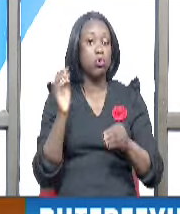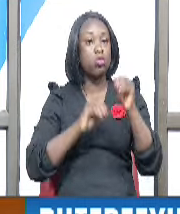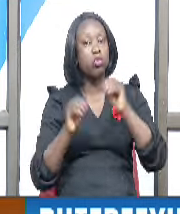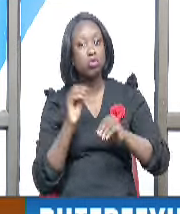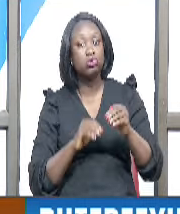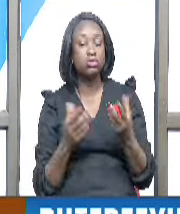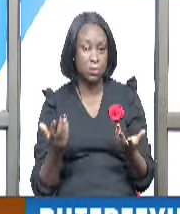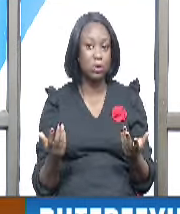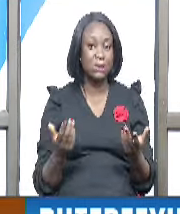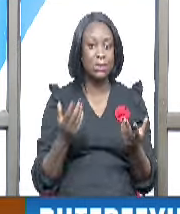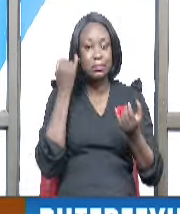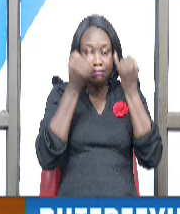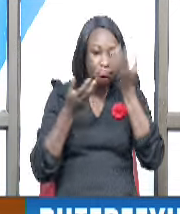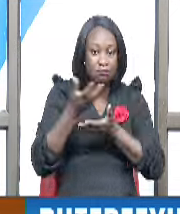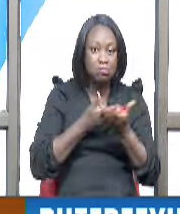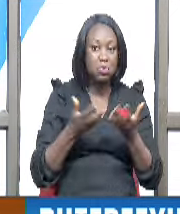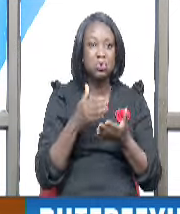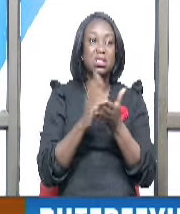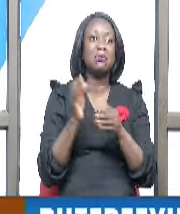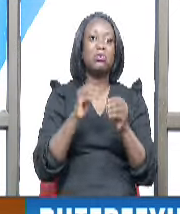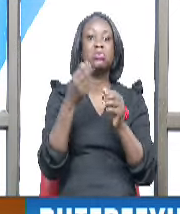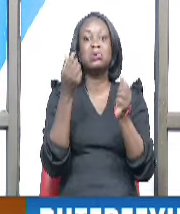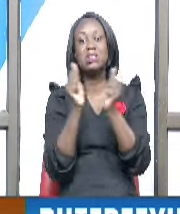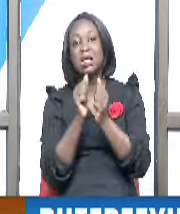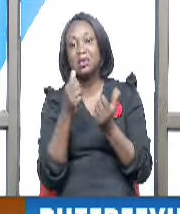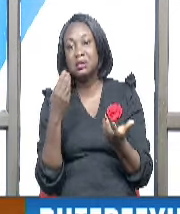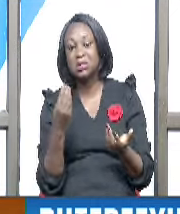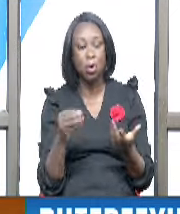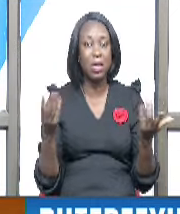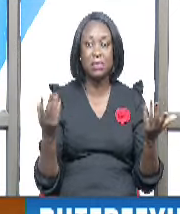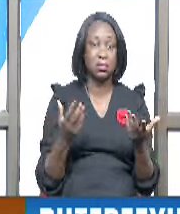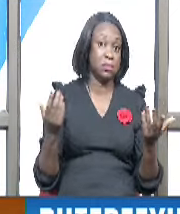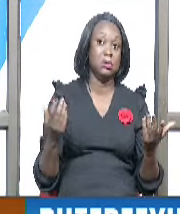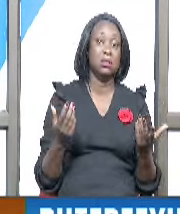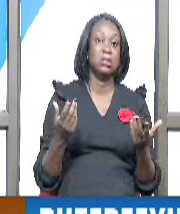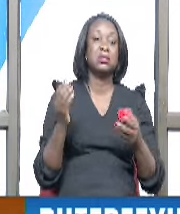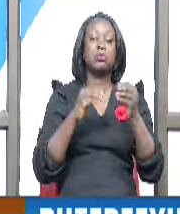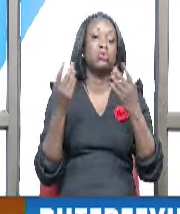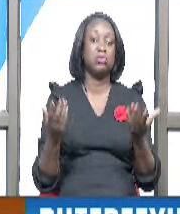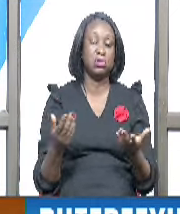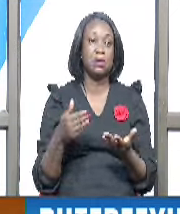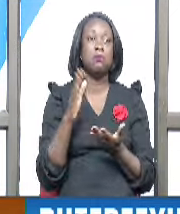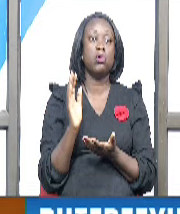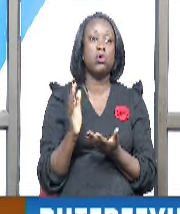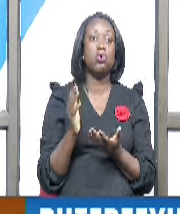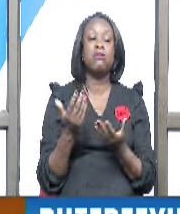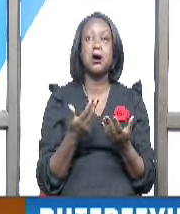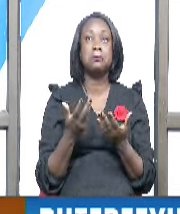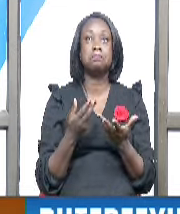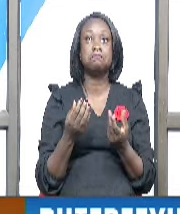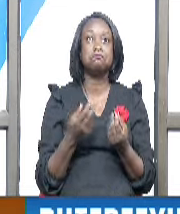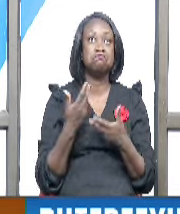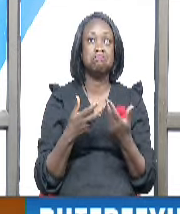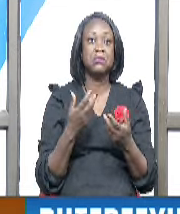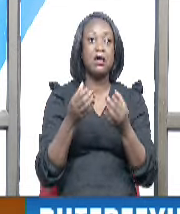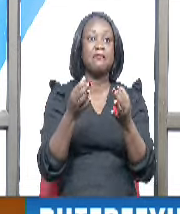own pocket, some of them $5, $10, but you know, so much of the financial,